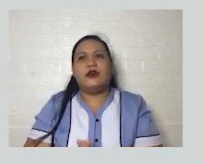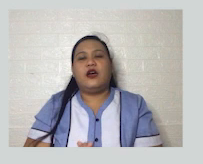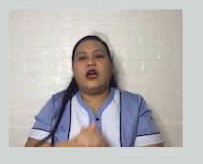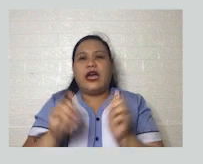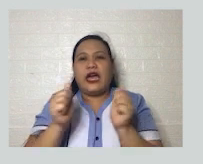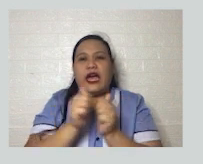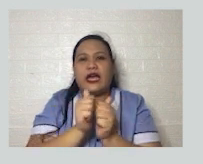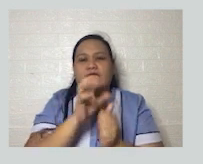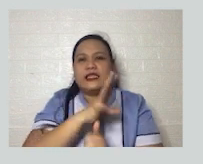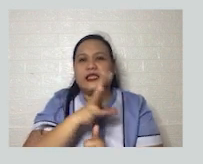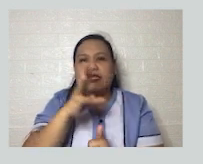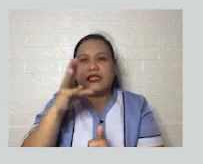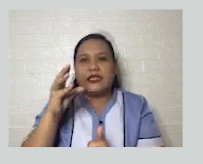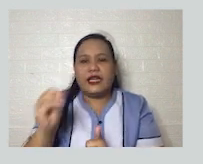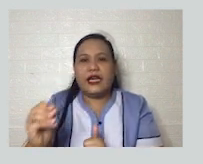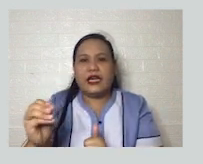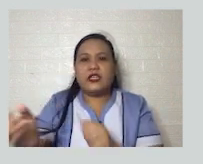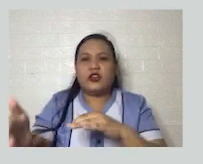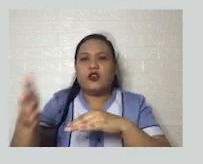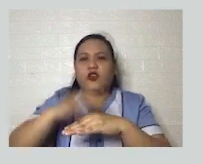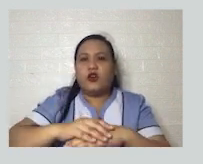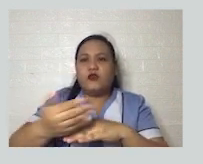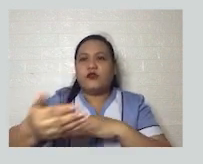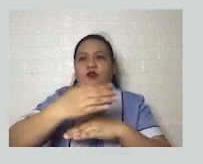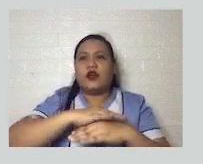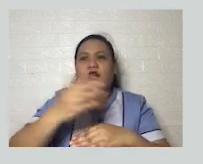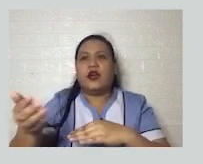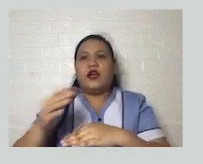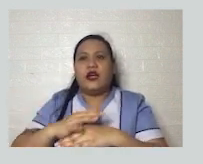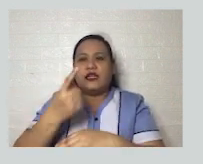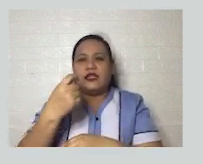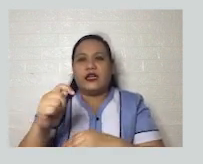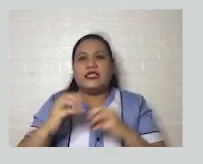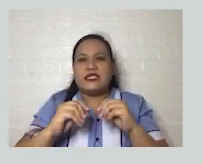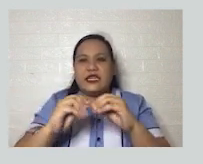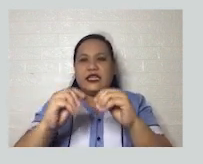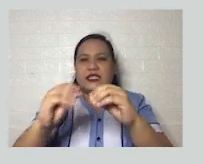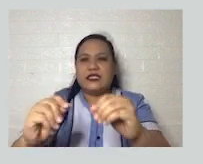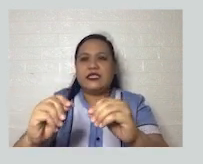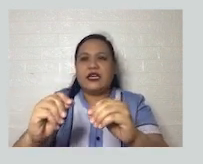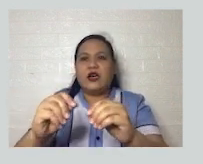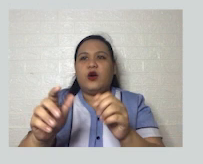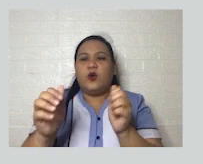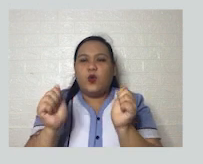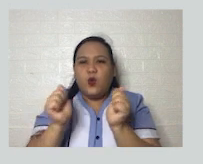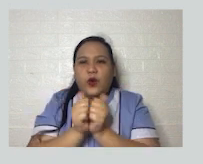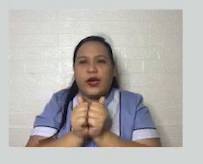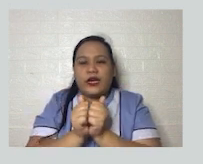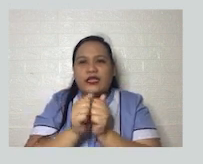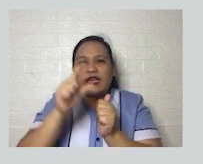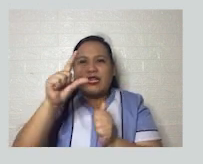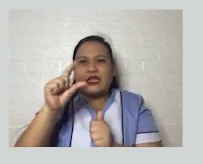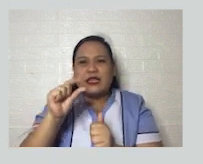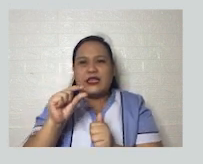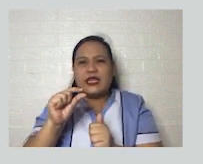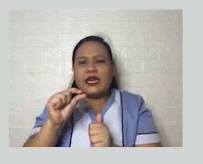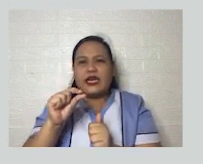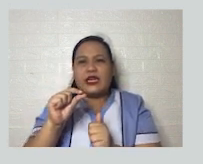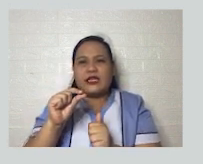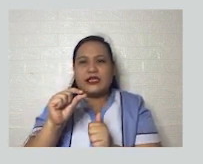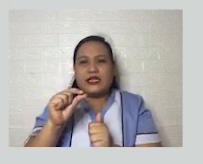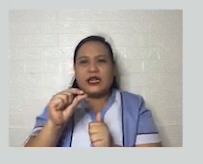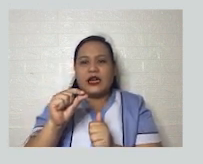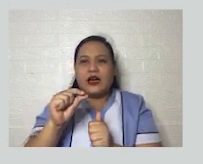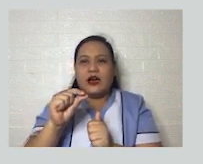of soil. This method of sowing is less satisfactory than sowing the seeds in rows